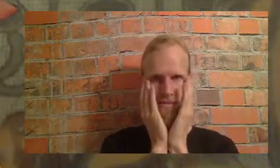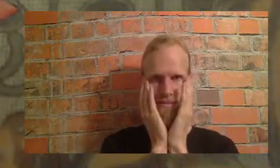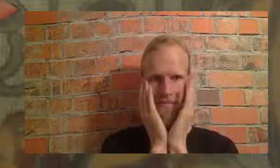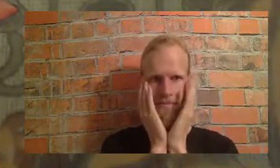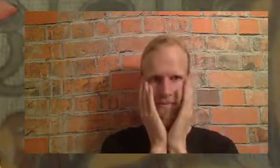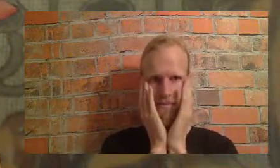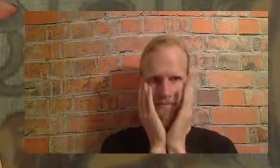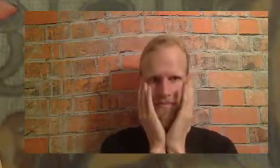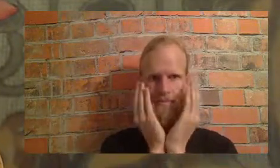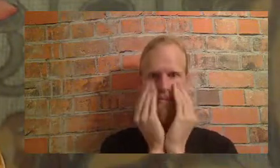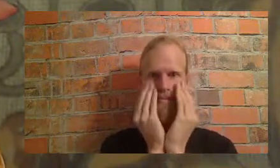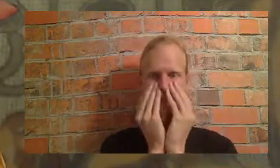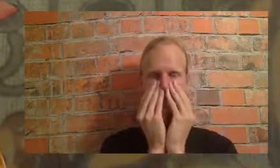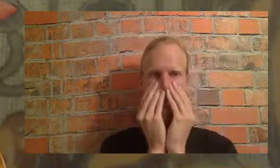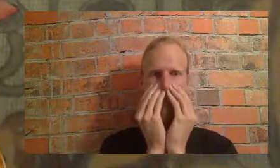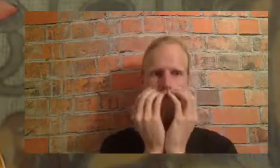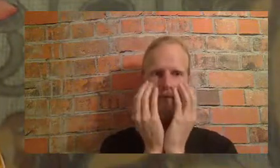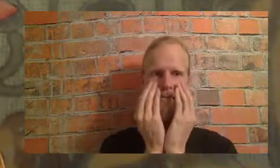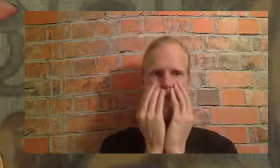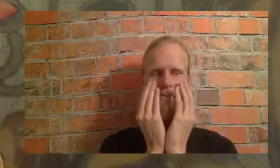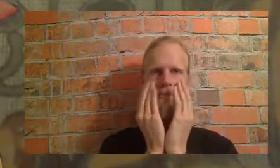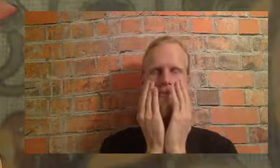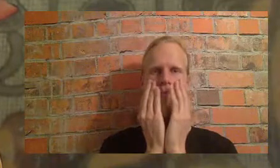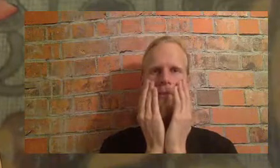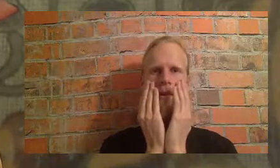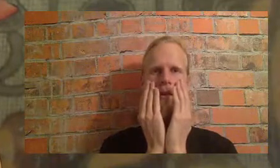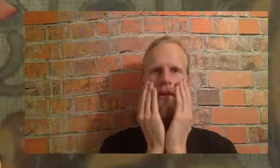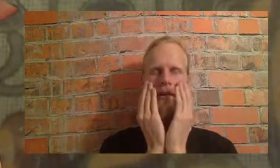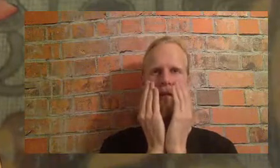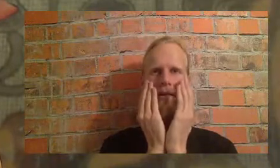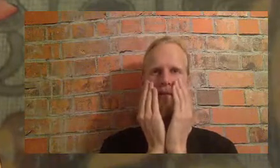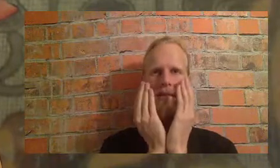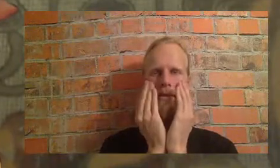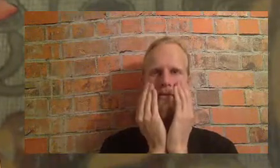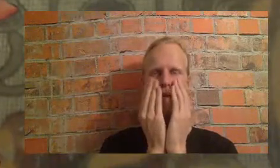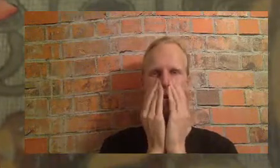Tapping the cheeks. It started back when, and say it again.